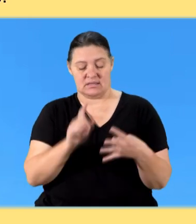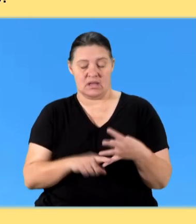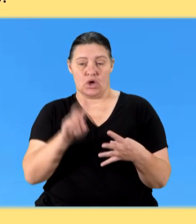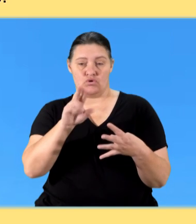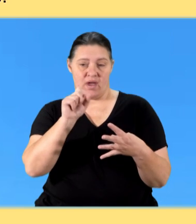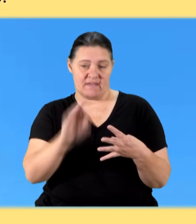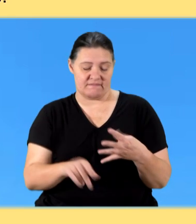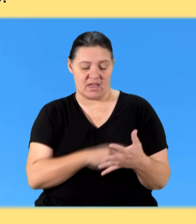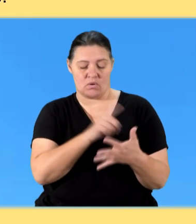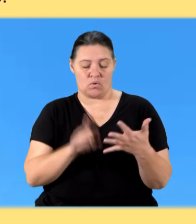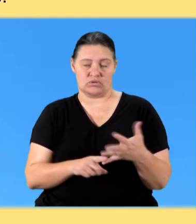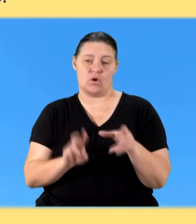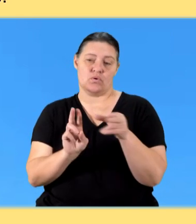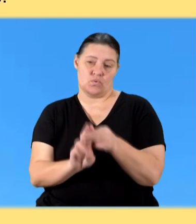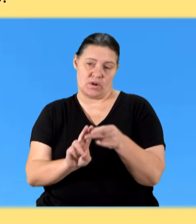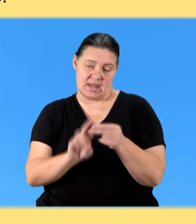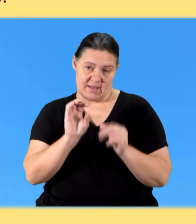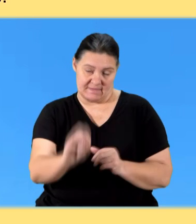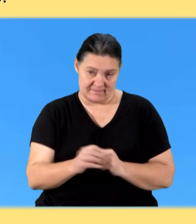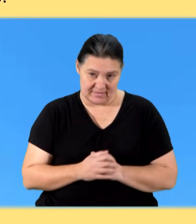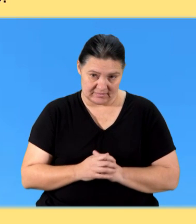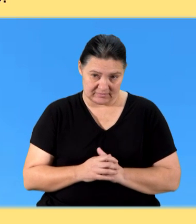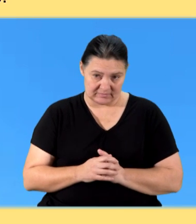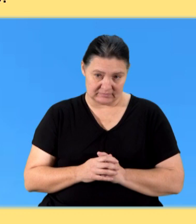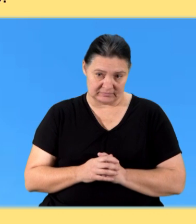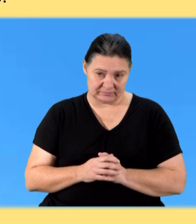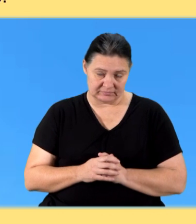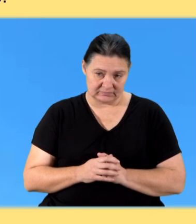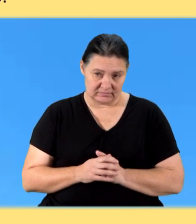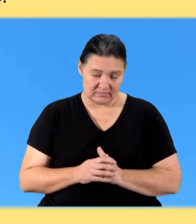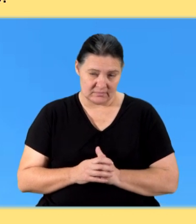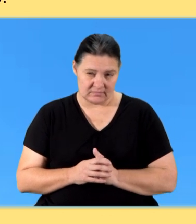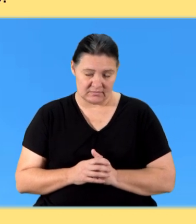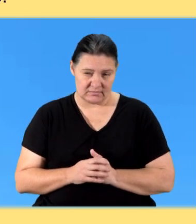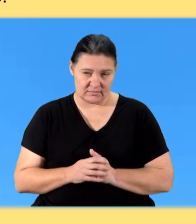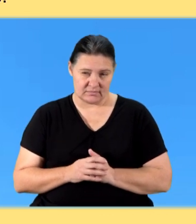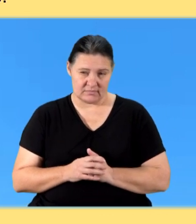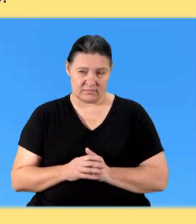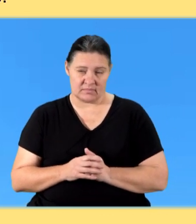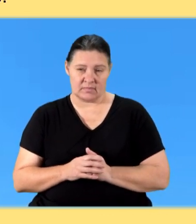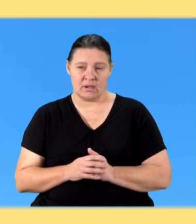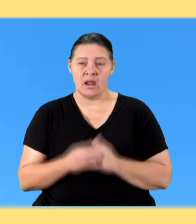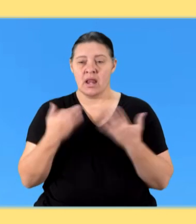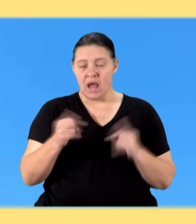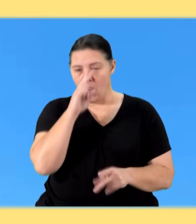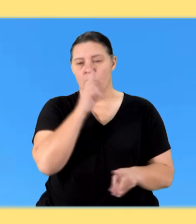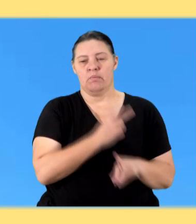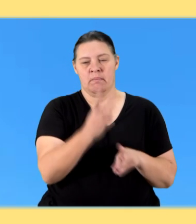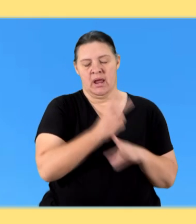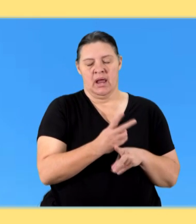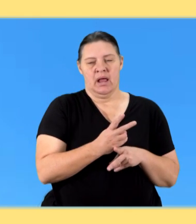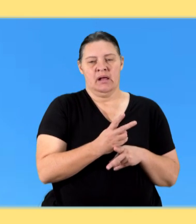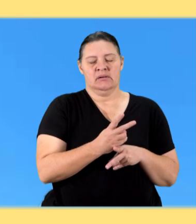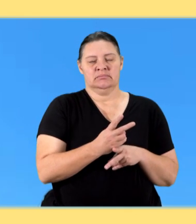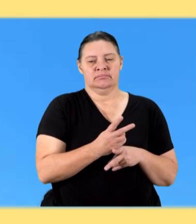aid, we have UIF, and then we also have trade union. We will